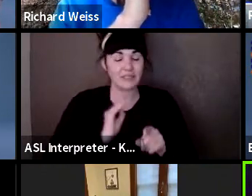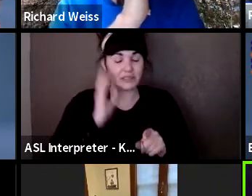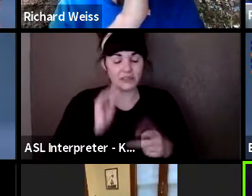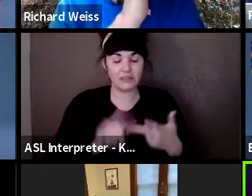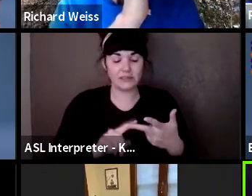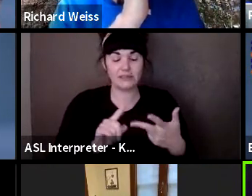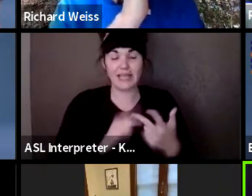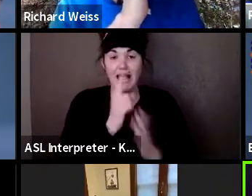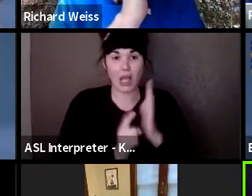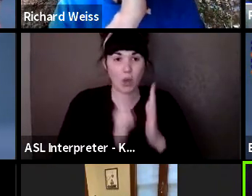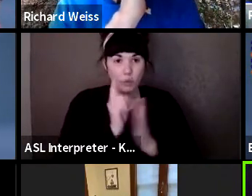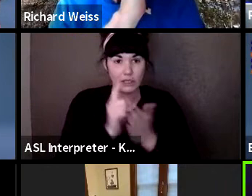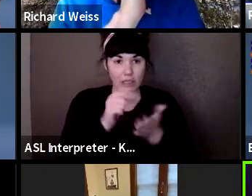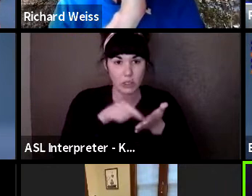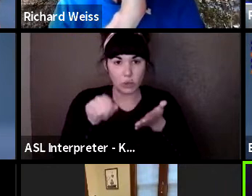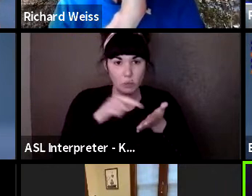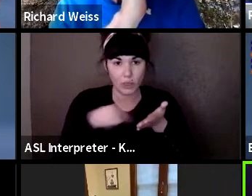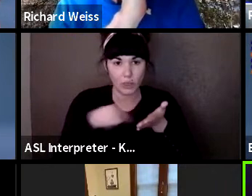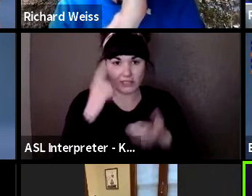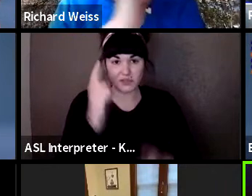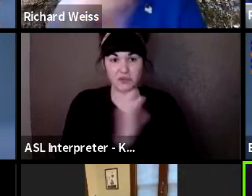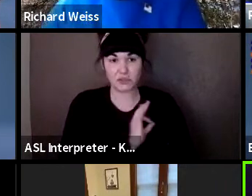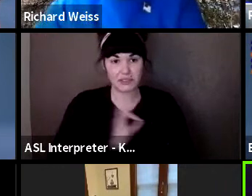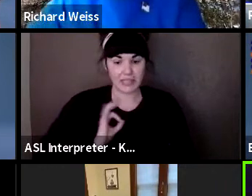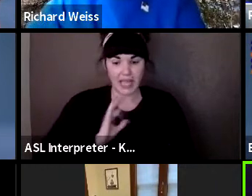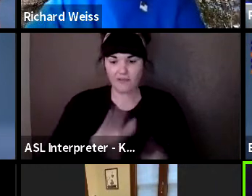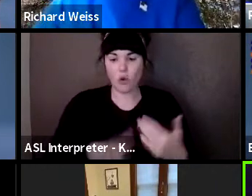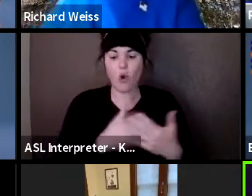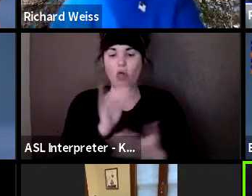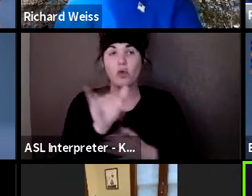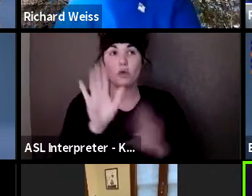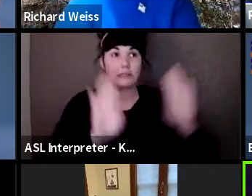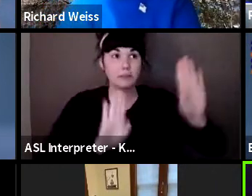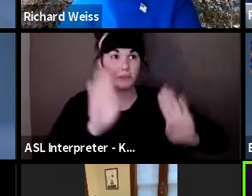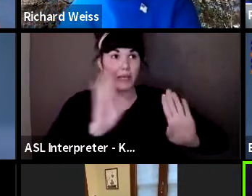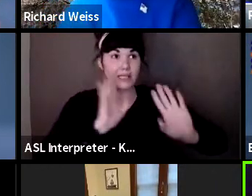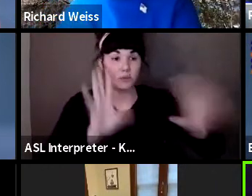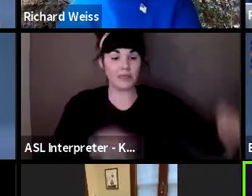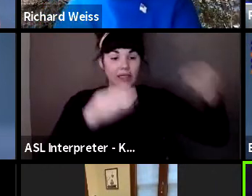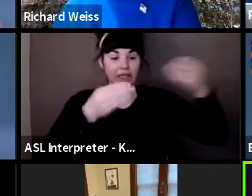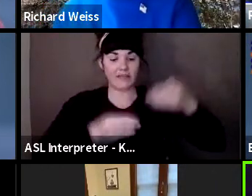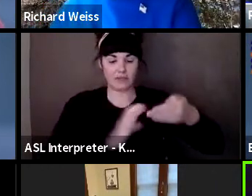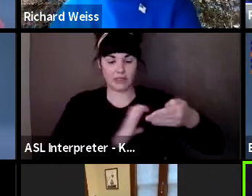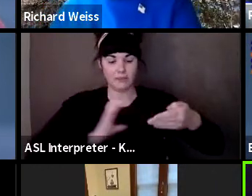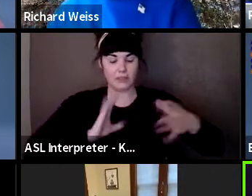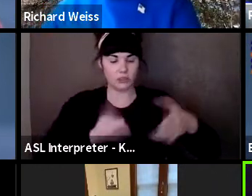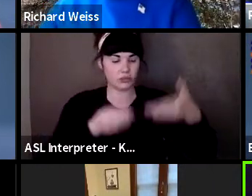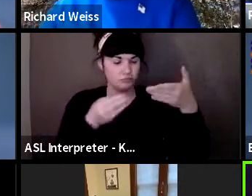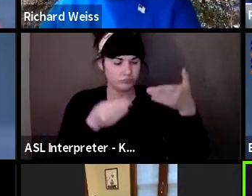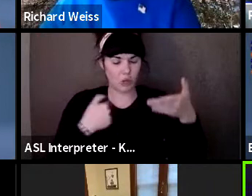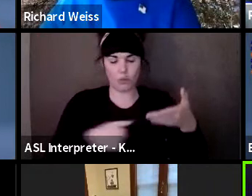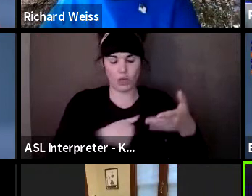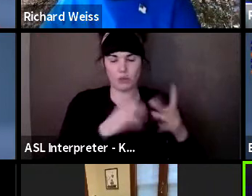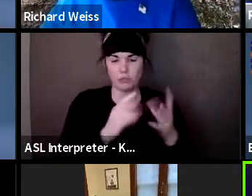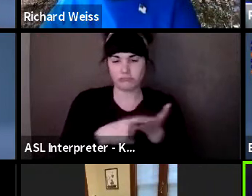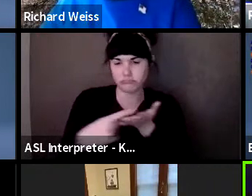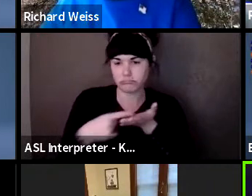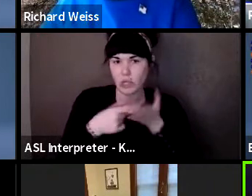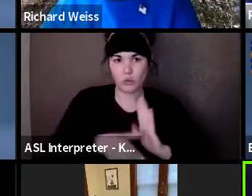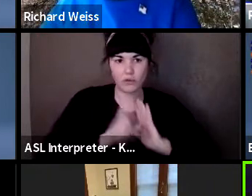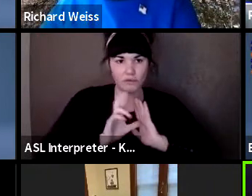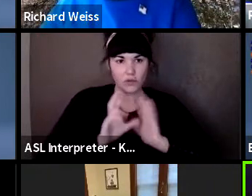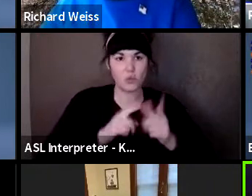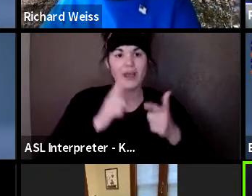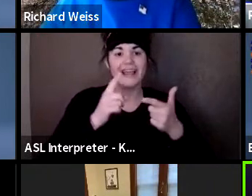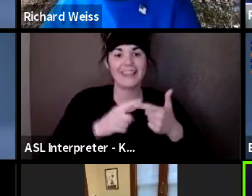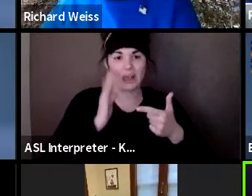their staffing. These bids would all come before the commission. Staff would conduct its review and make a recommendation. I did